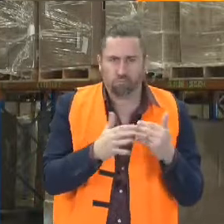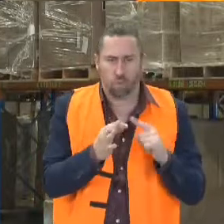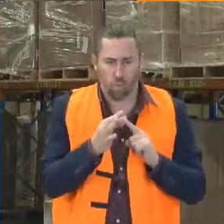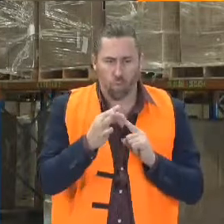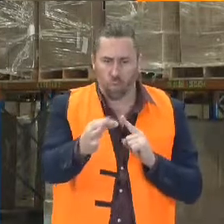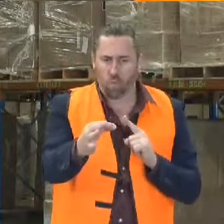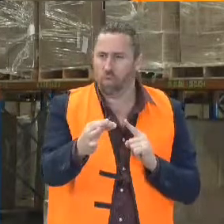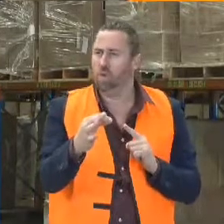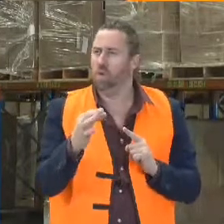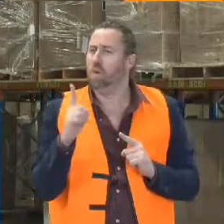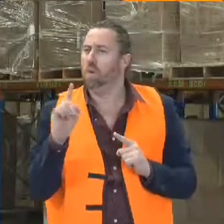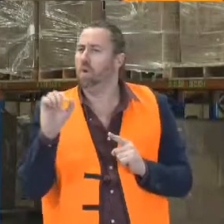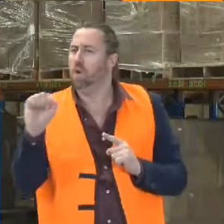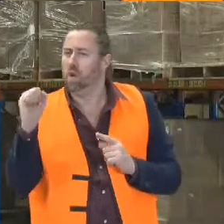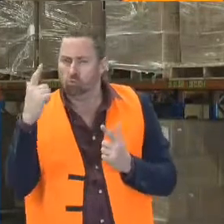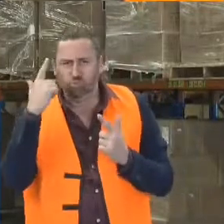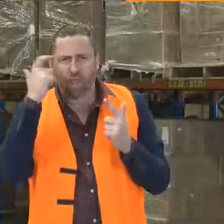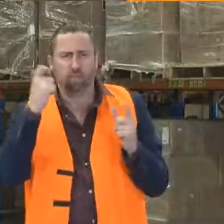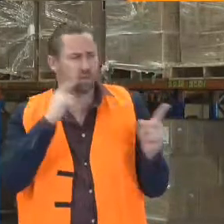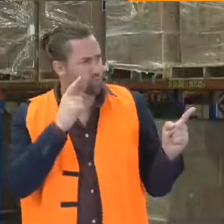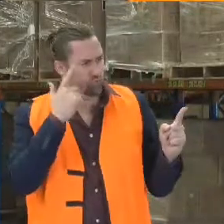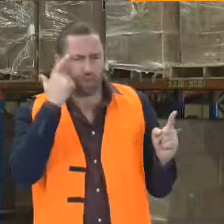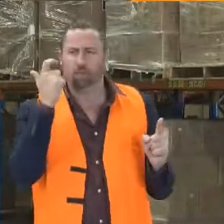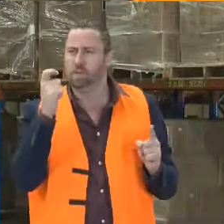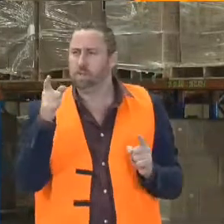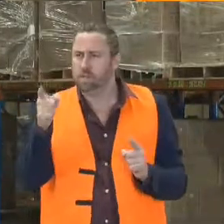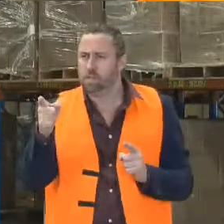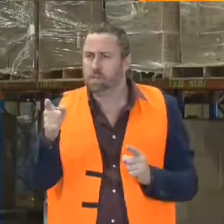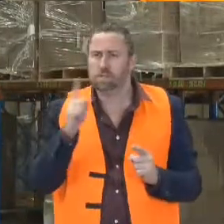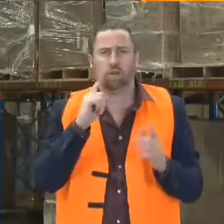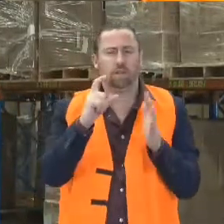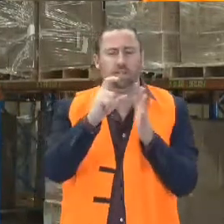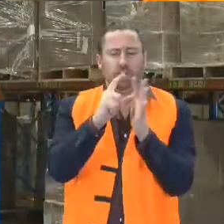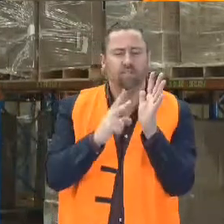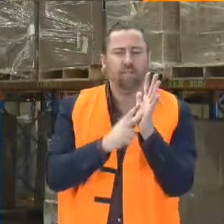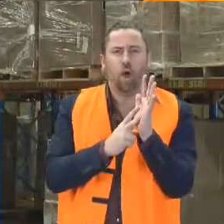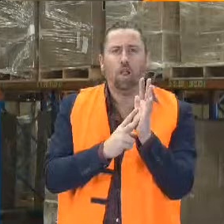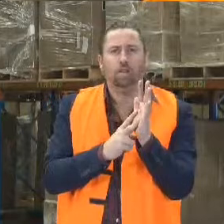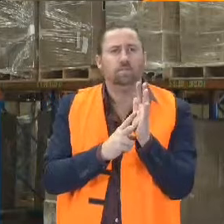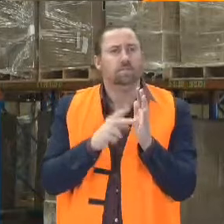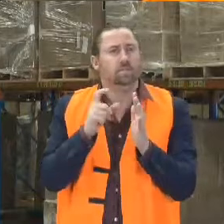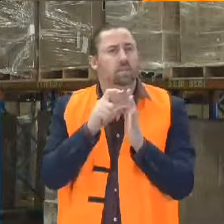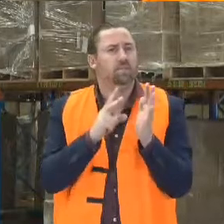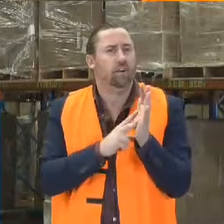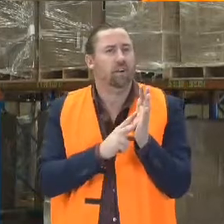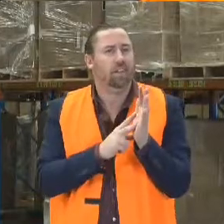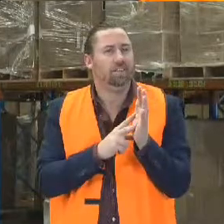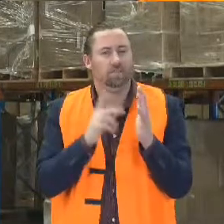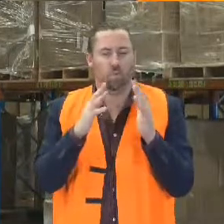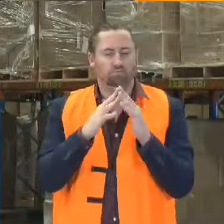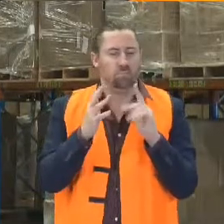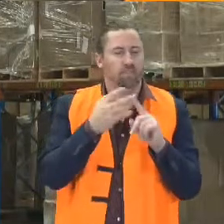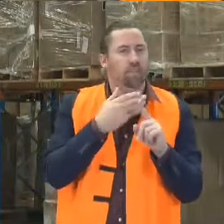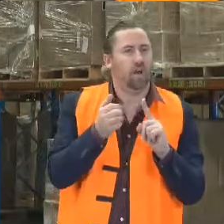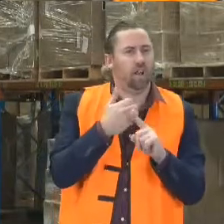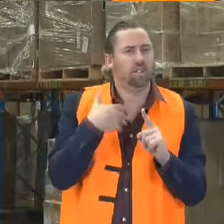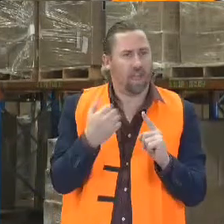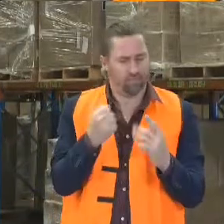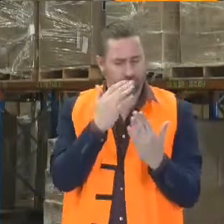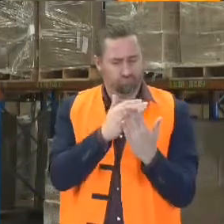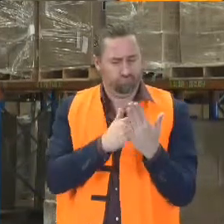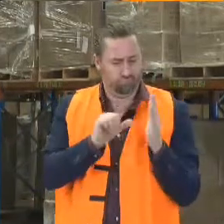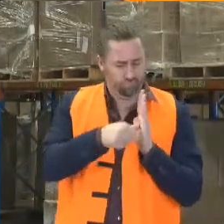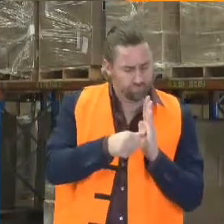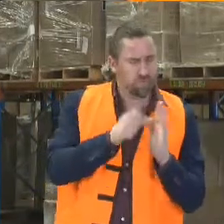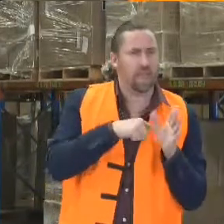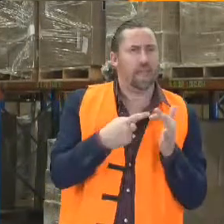In relation to what specific recommendations are you referring to? Yeah, look, we've got some of the strongest prevention of domestic and